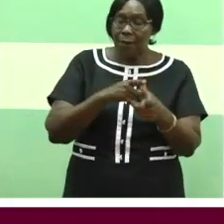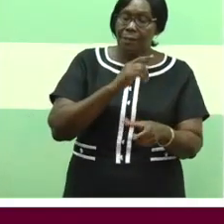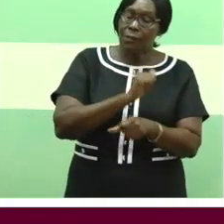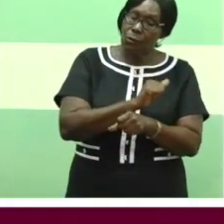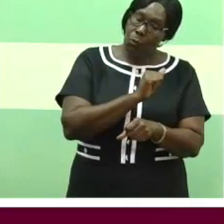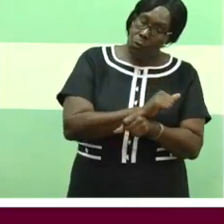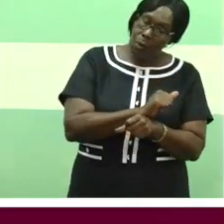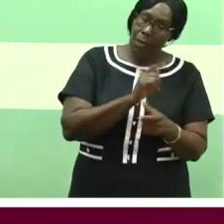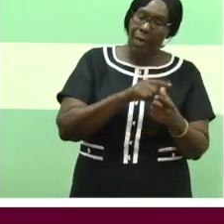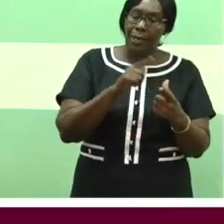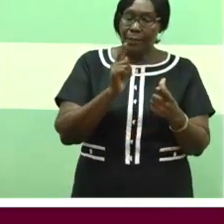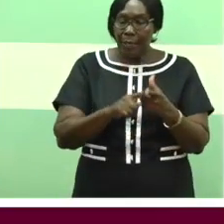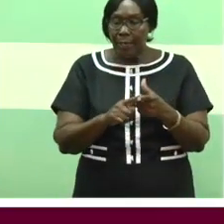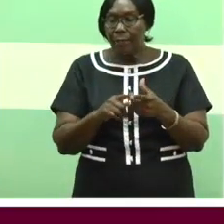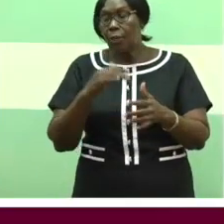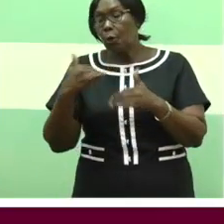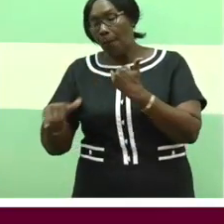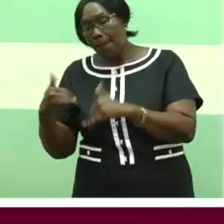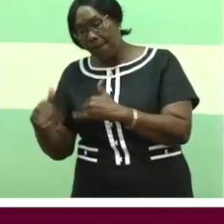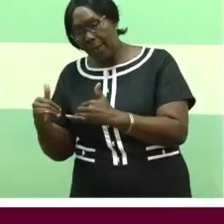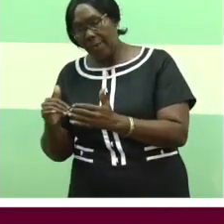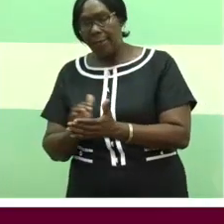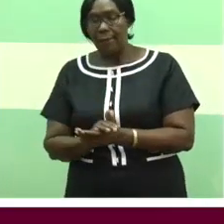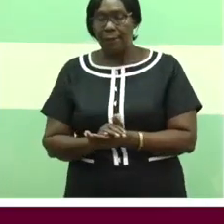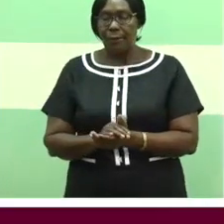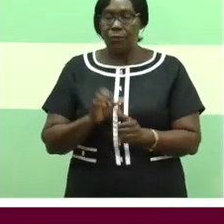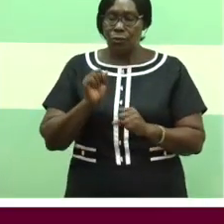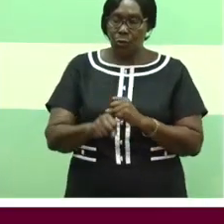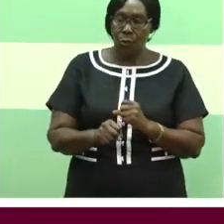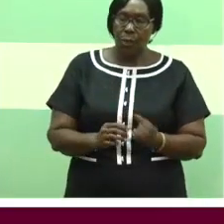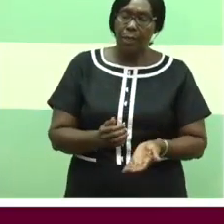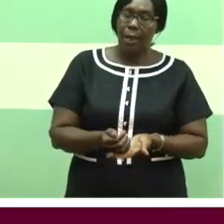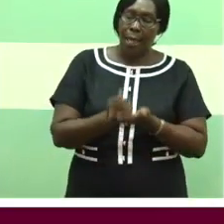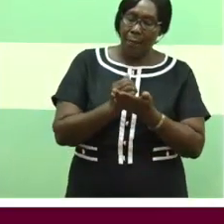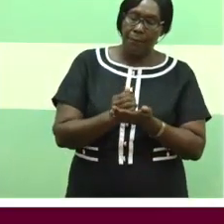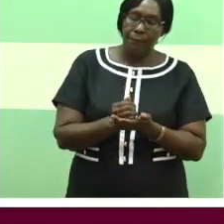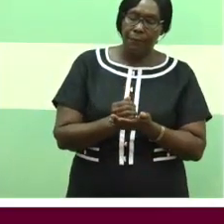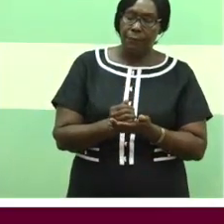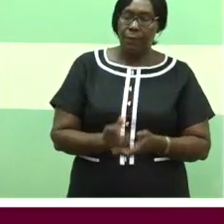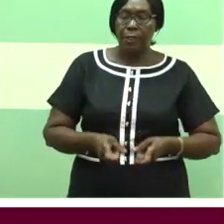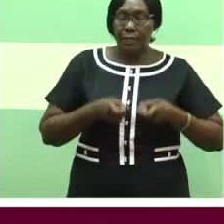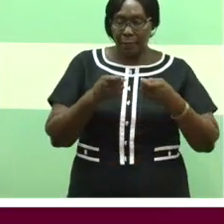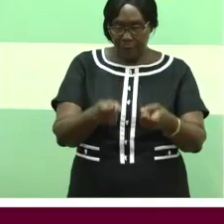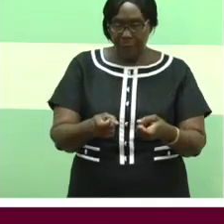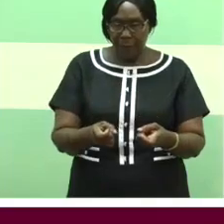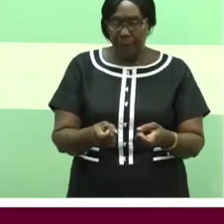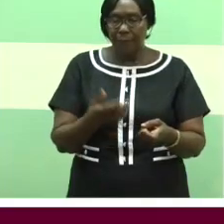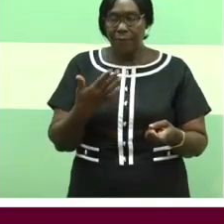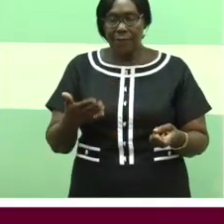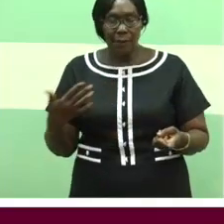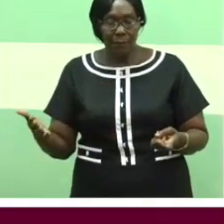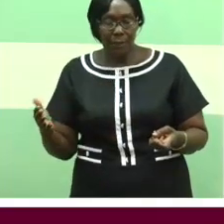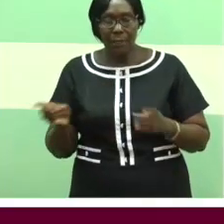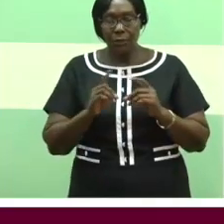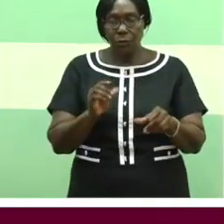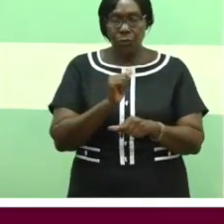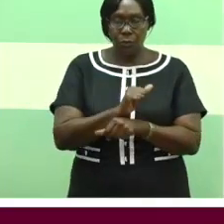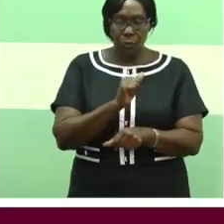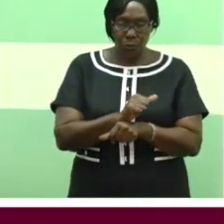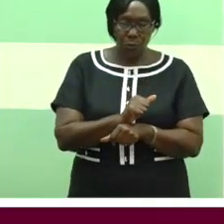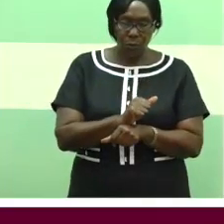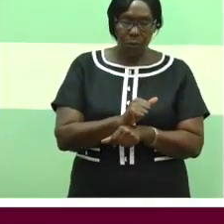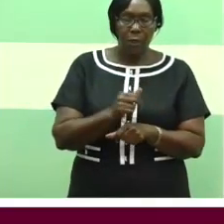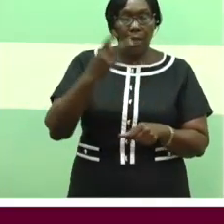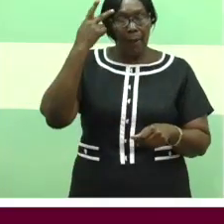the child a reward to work for. And it helps, as I said, to assist parents in doing what needs to be